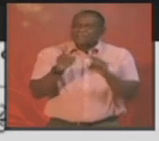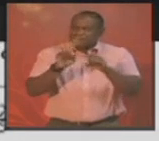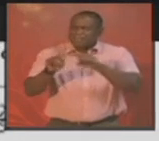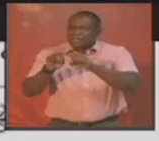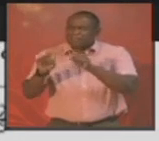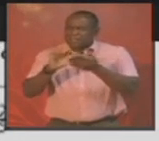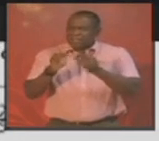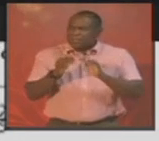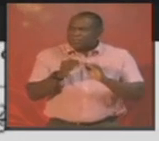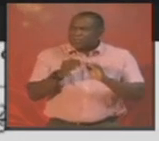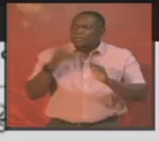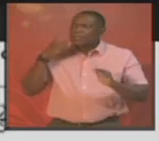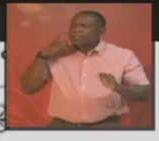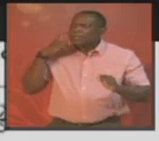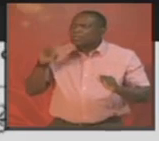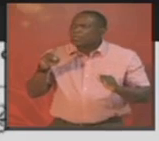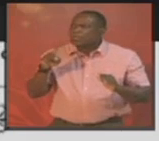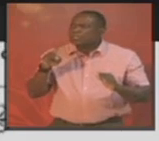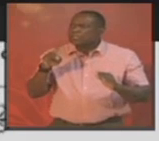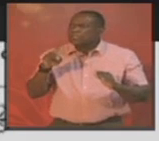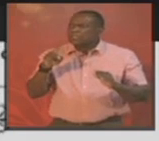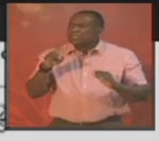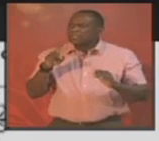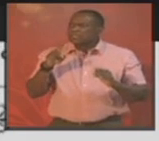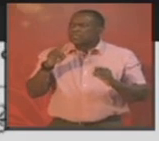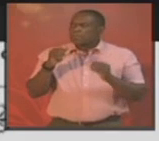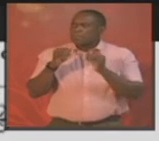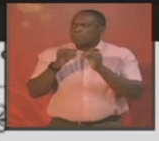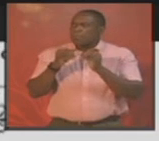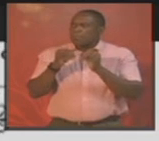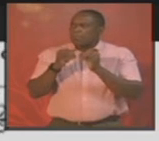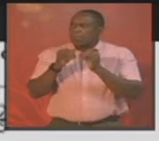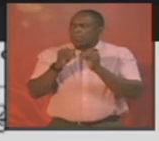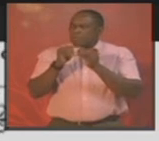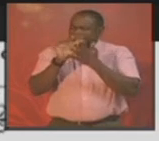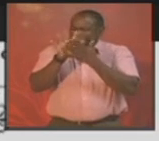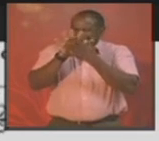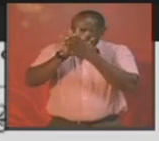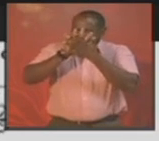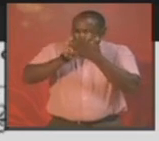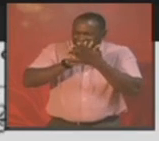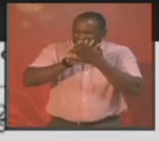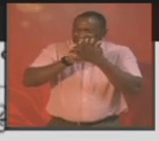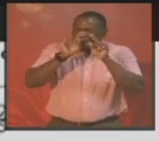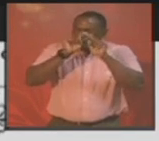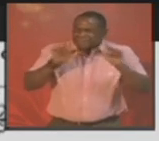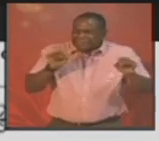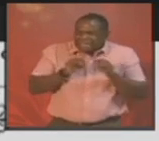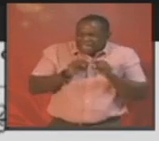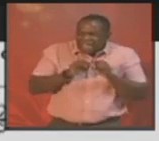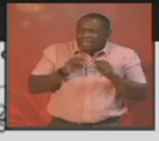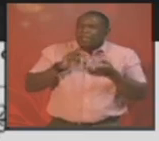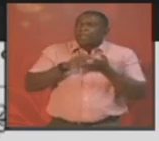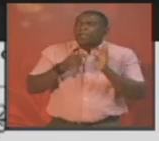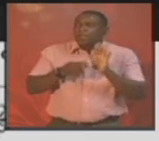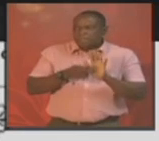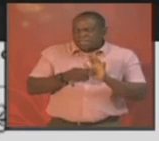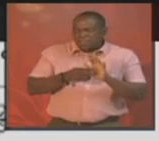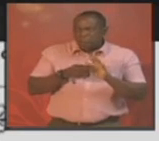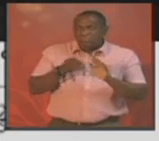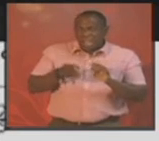the darkest rectangle, the highest number in a given community, is now 5 cases over the 2-week period that